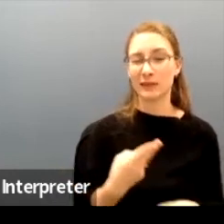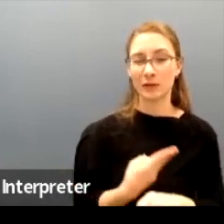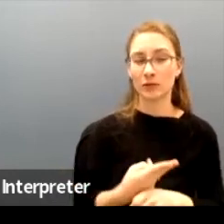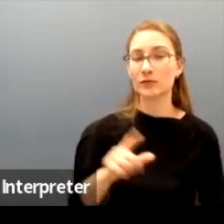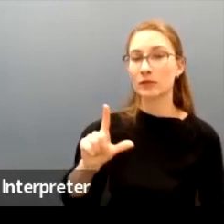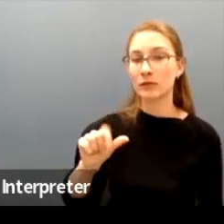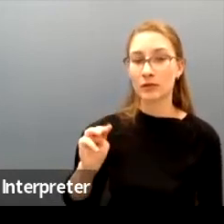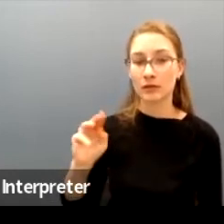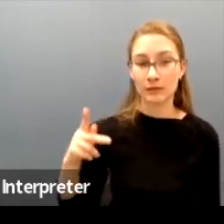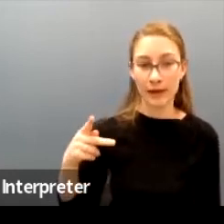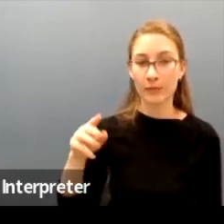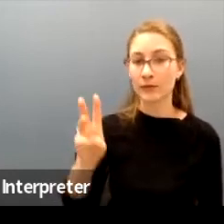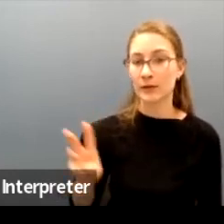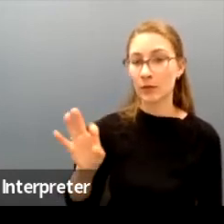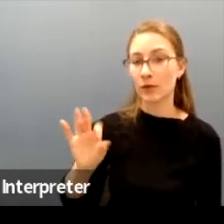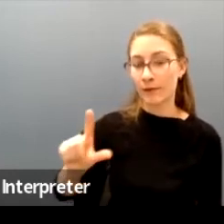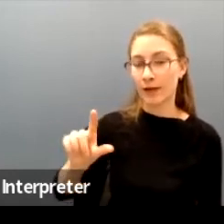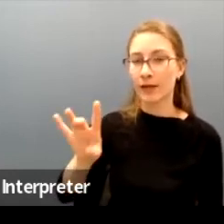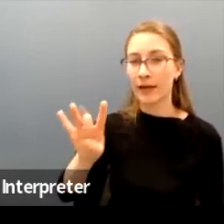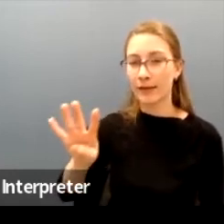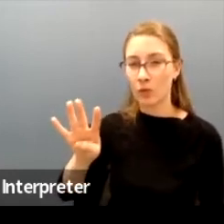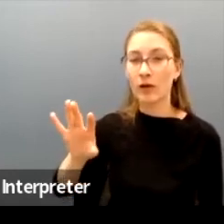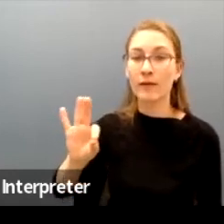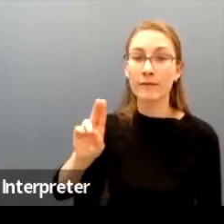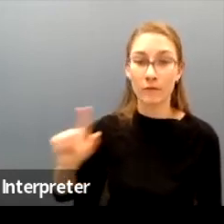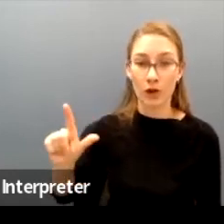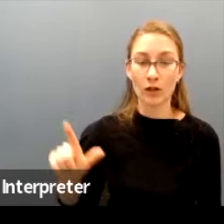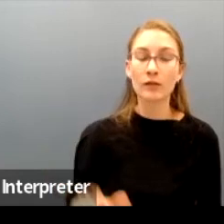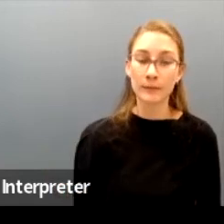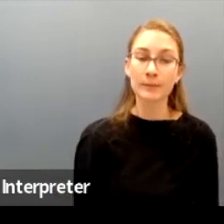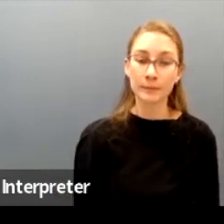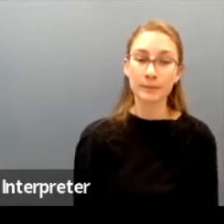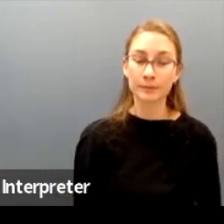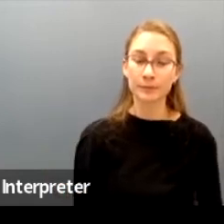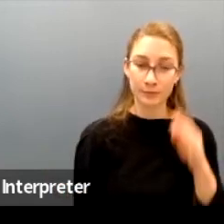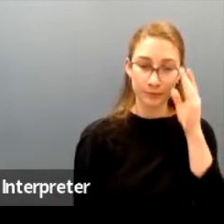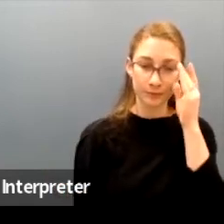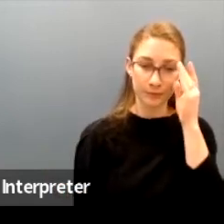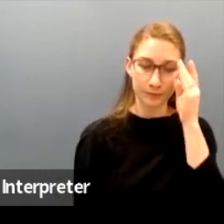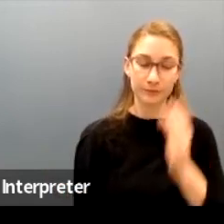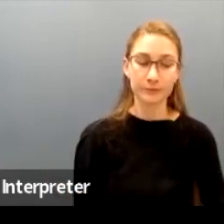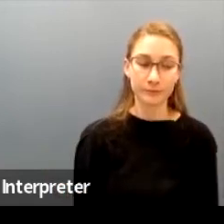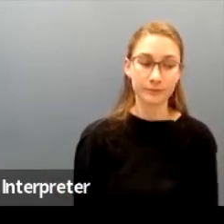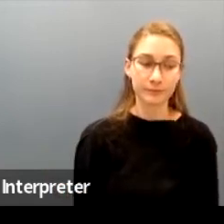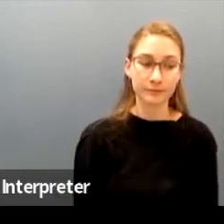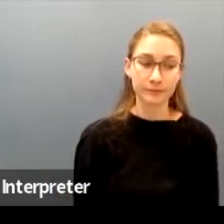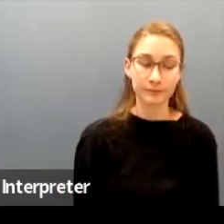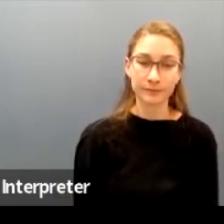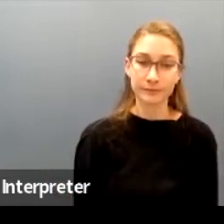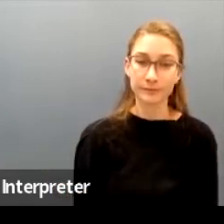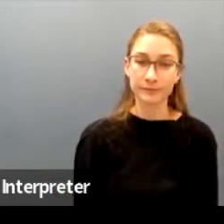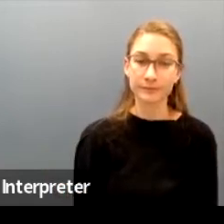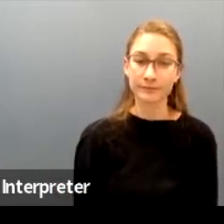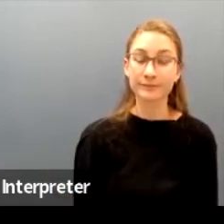to support Michael? So he currently uses LAMP Words for Life 84 hit full. Now, or